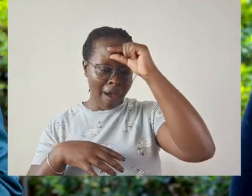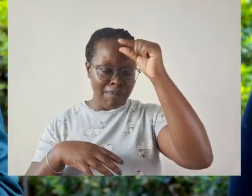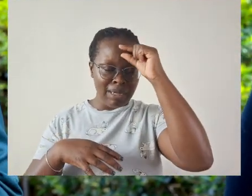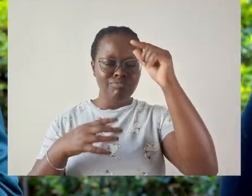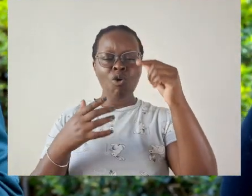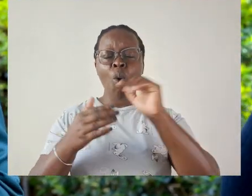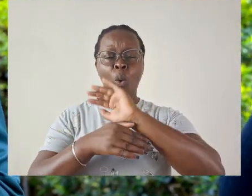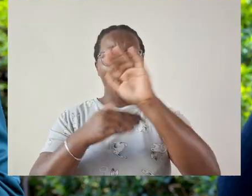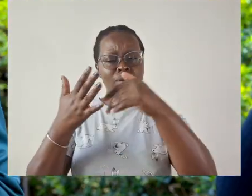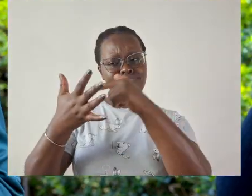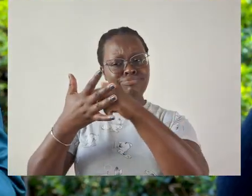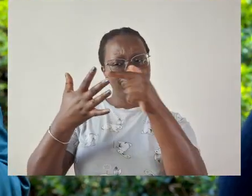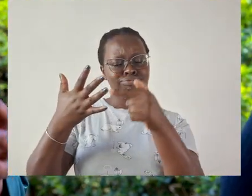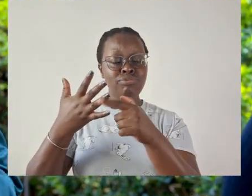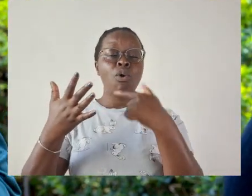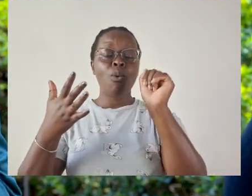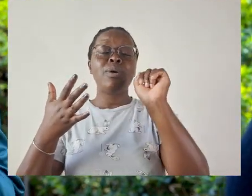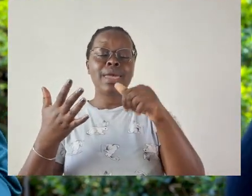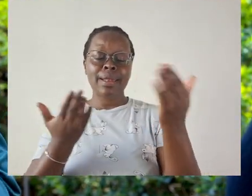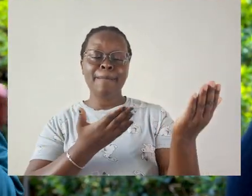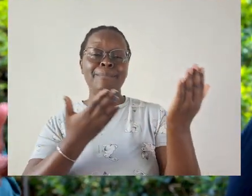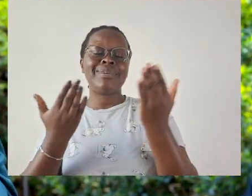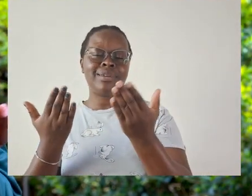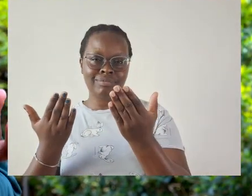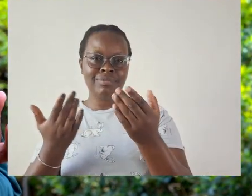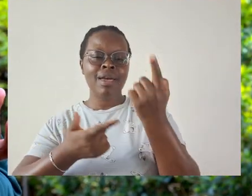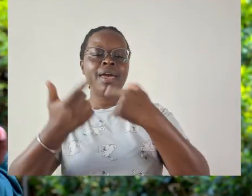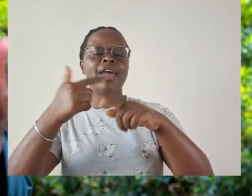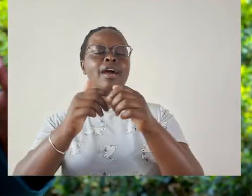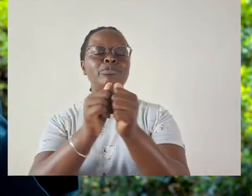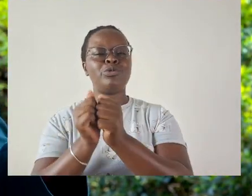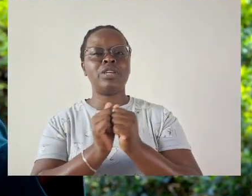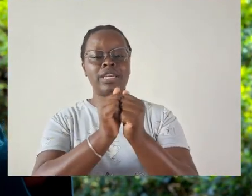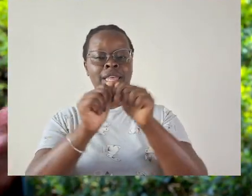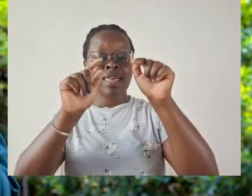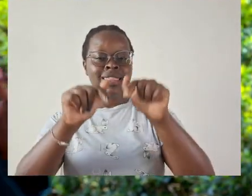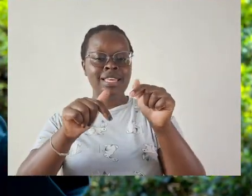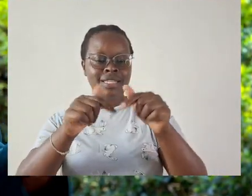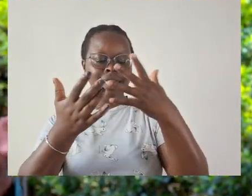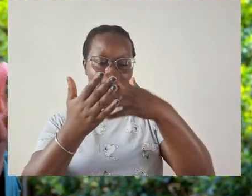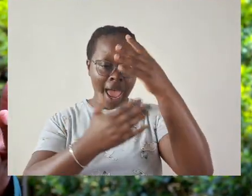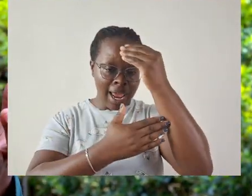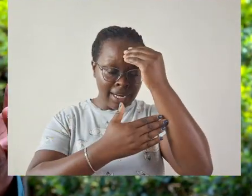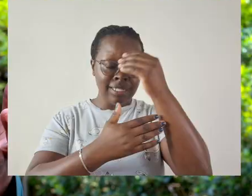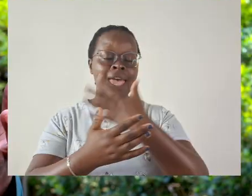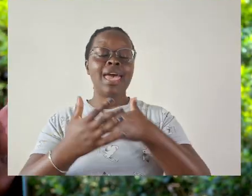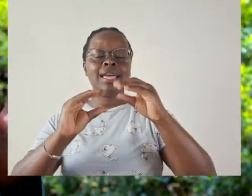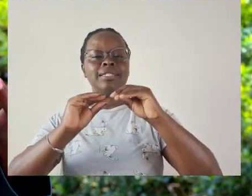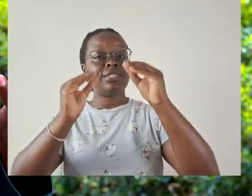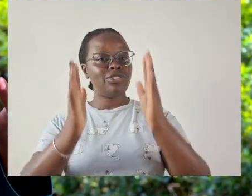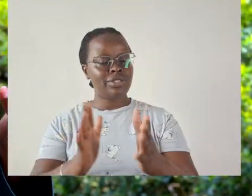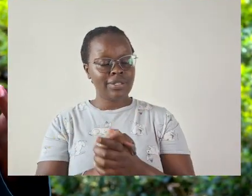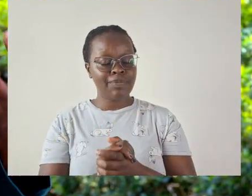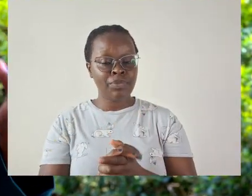media, all stakeholders who can be able to bring together these learners and the teachers.